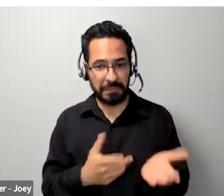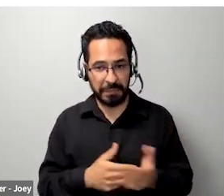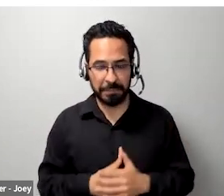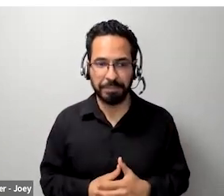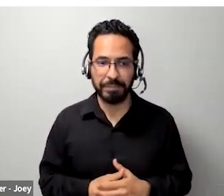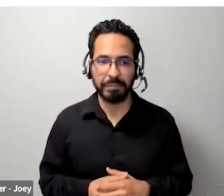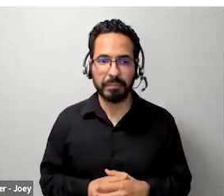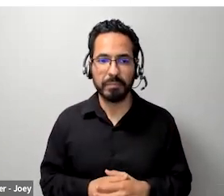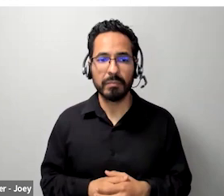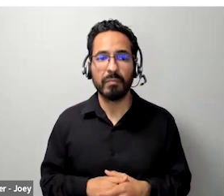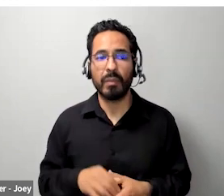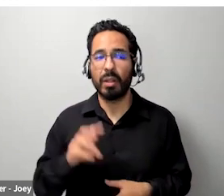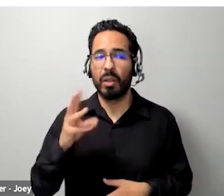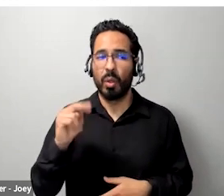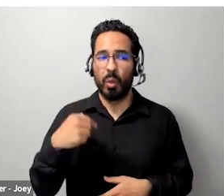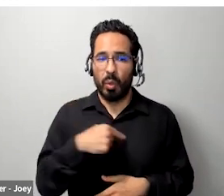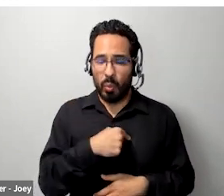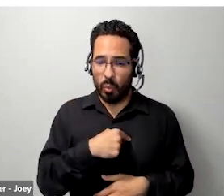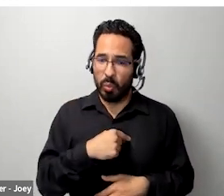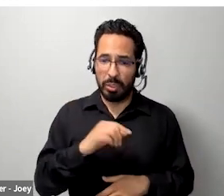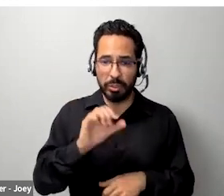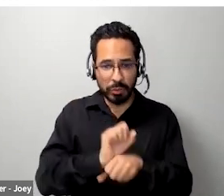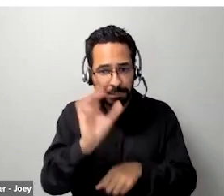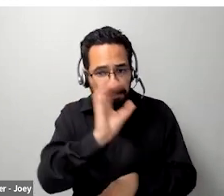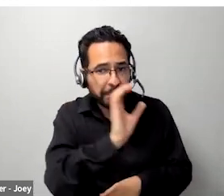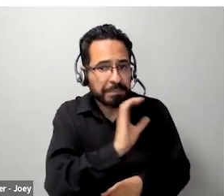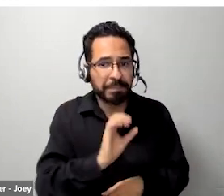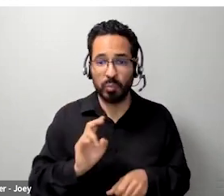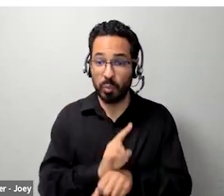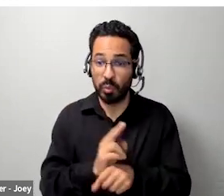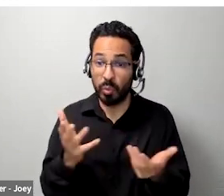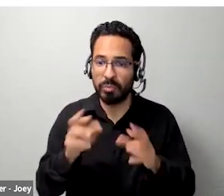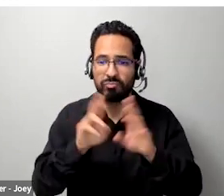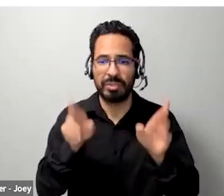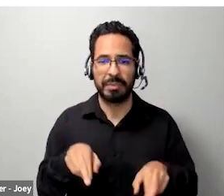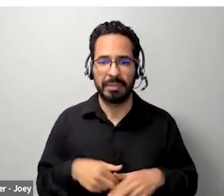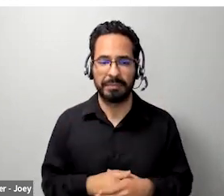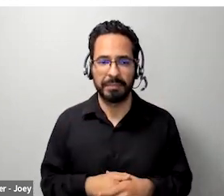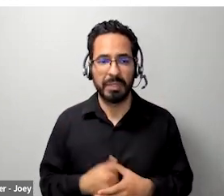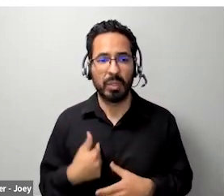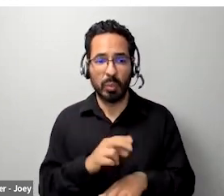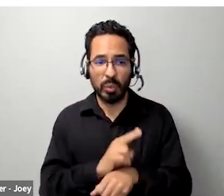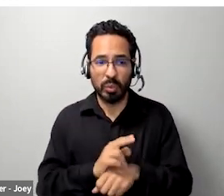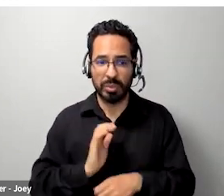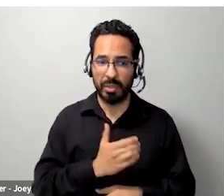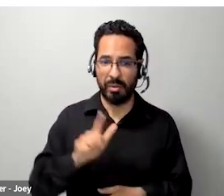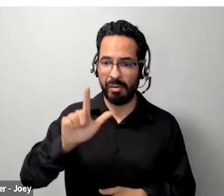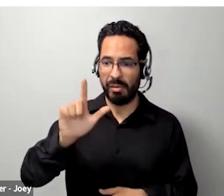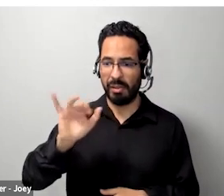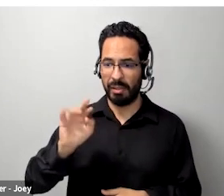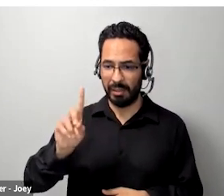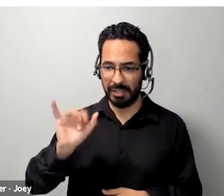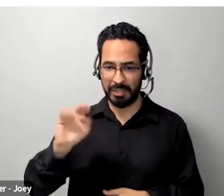When we're in our job seeking process, we're using resumes. We're using our LinkedIn profiles, keeping